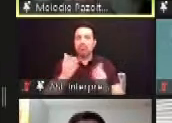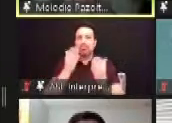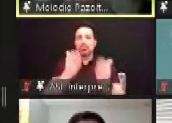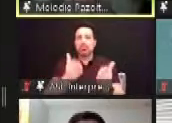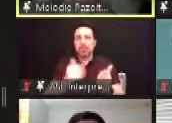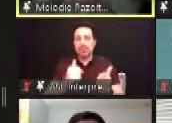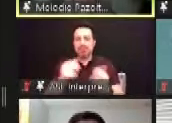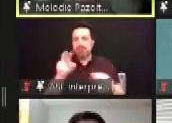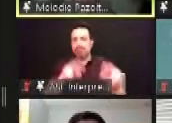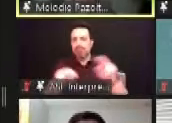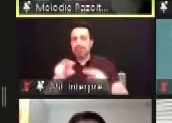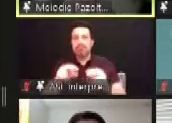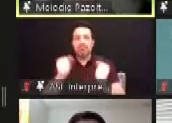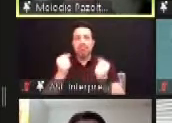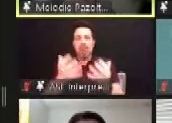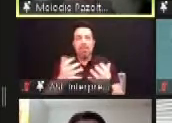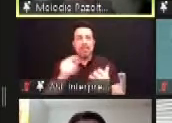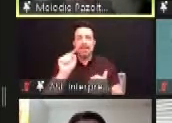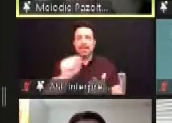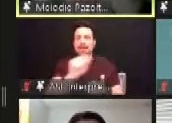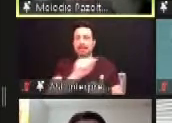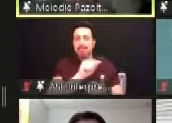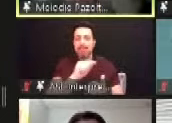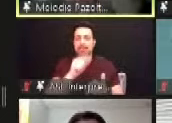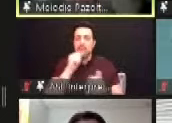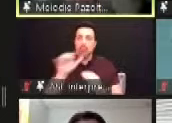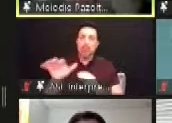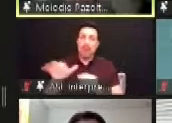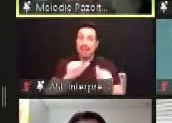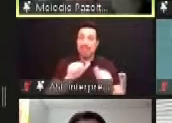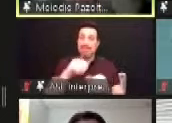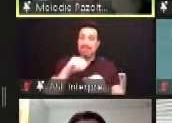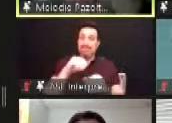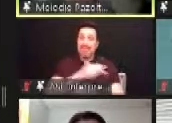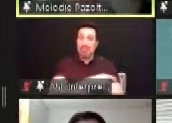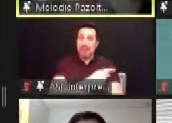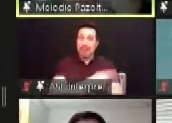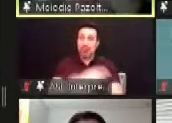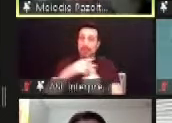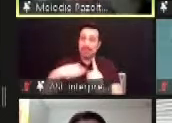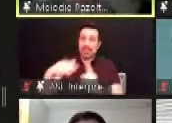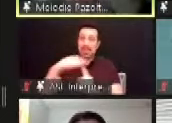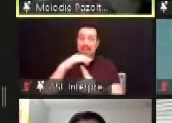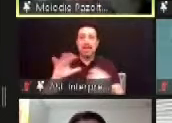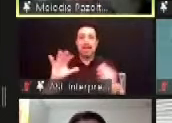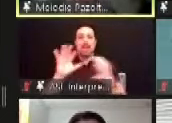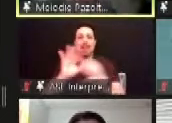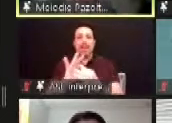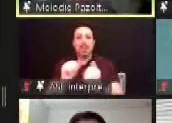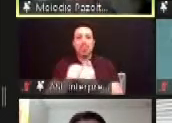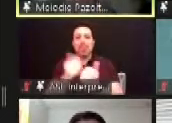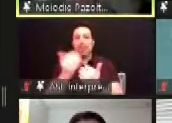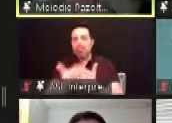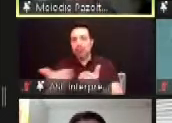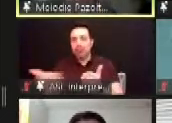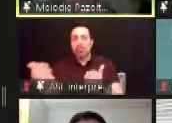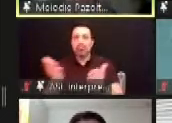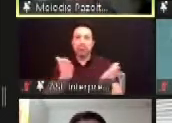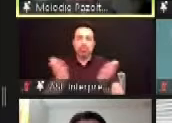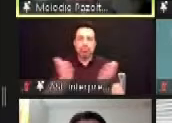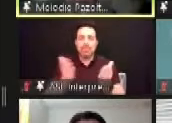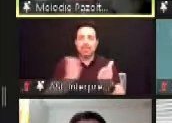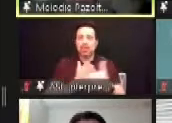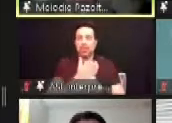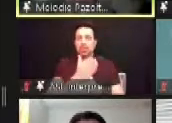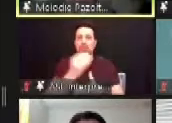and looks at how many of those individuals exiting those inpatient settings got connected to resources and services